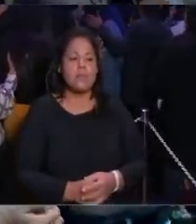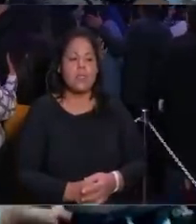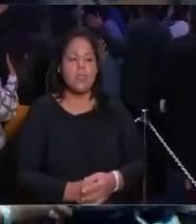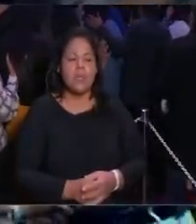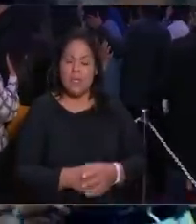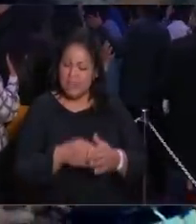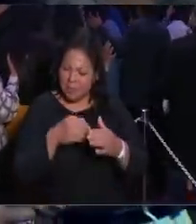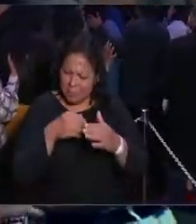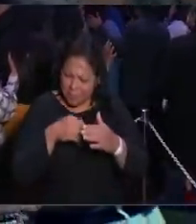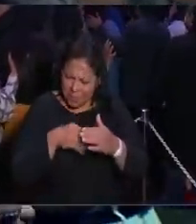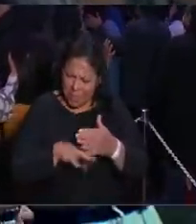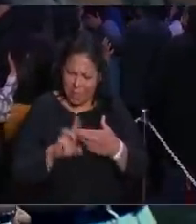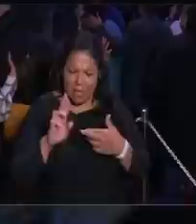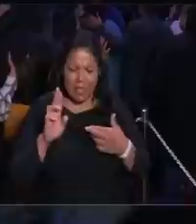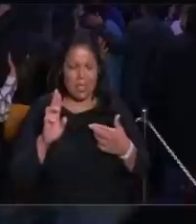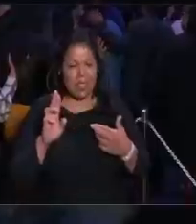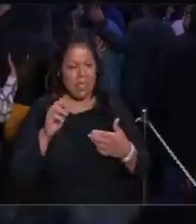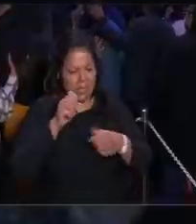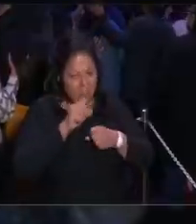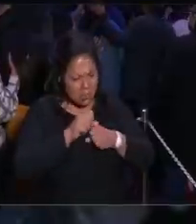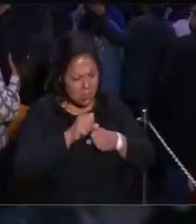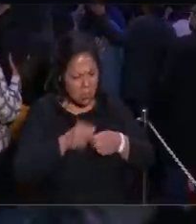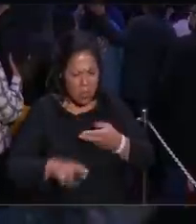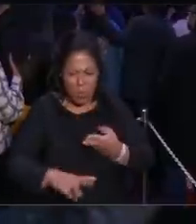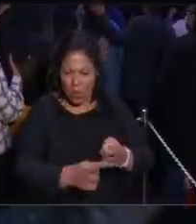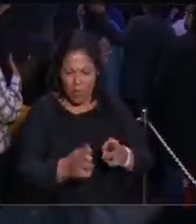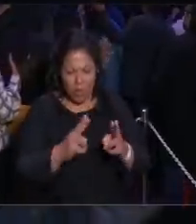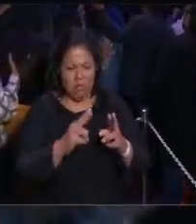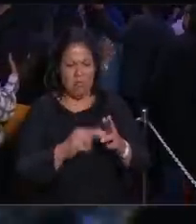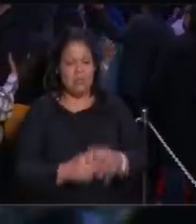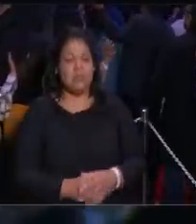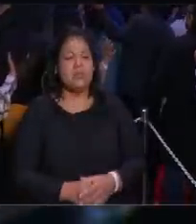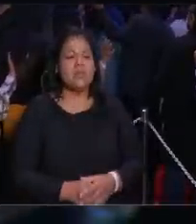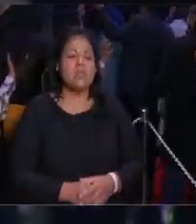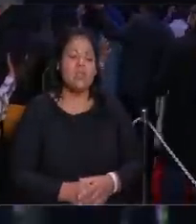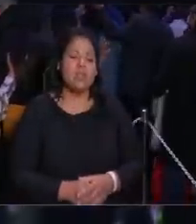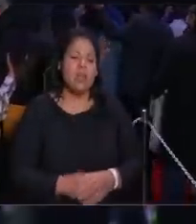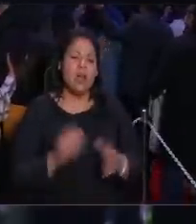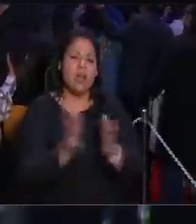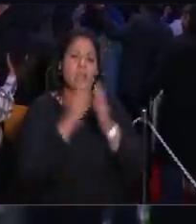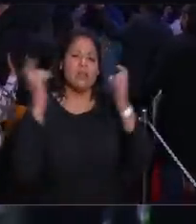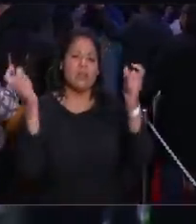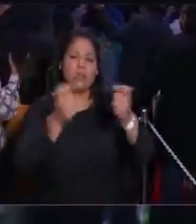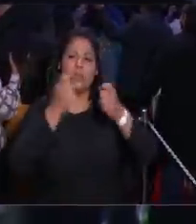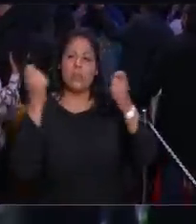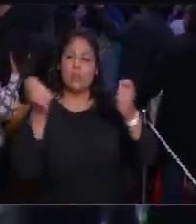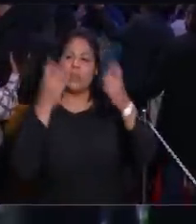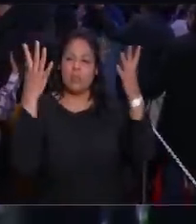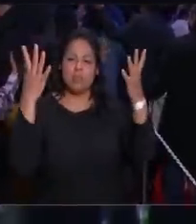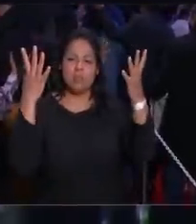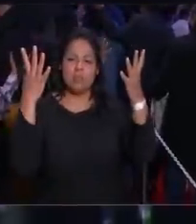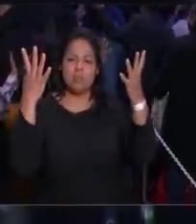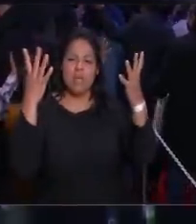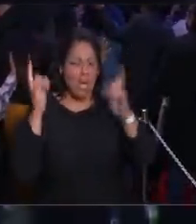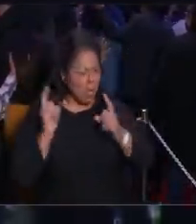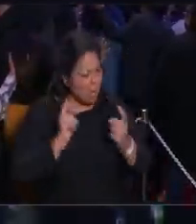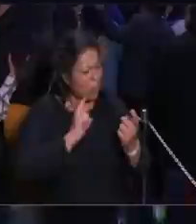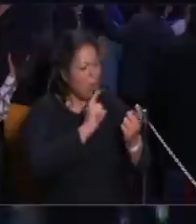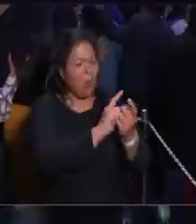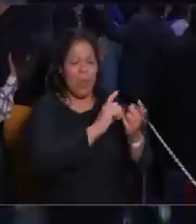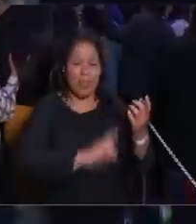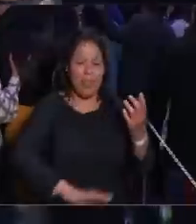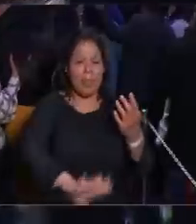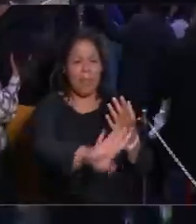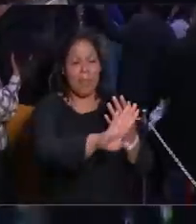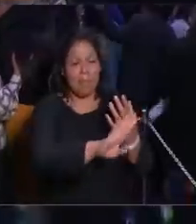To get inside this river. Para meterse a este río. Hallelujah. Hallelujah. Go with them. Ve con ellos.